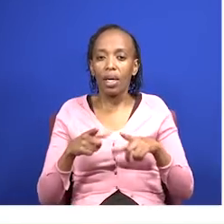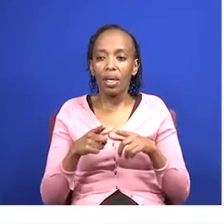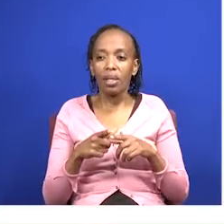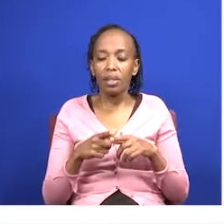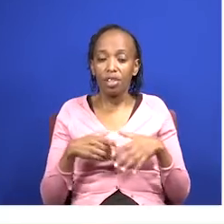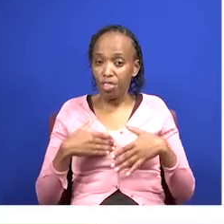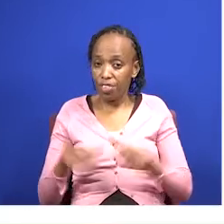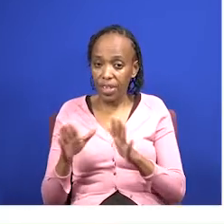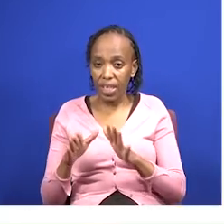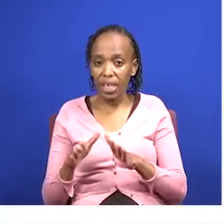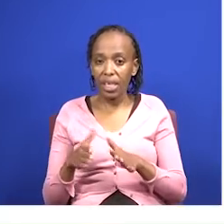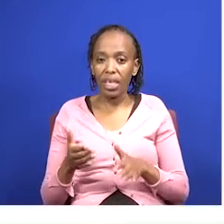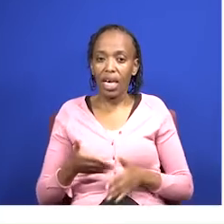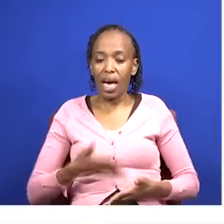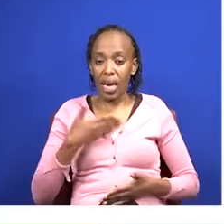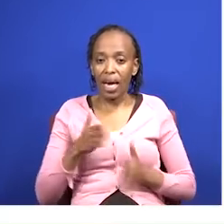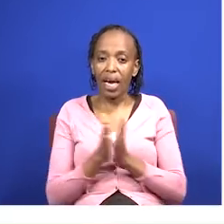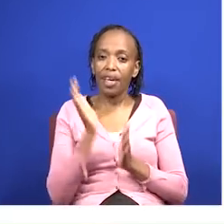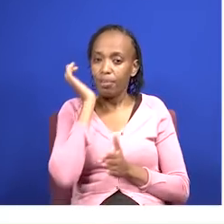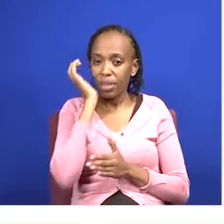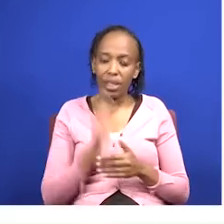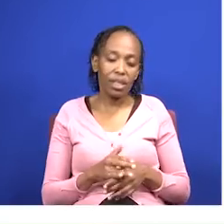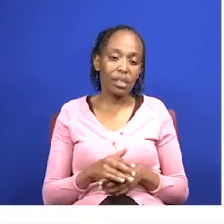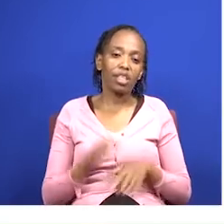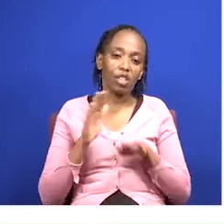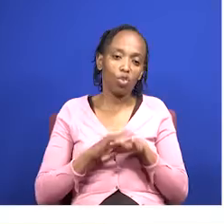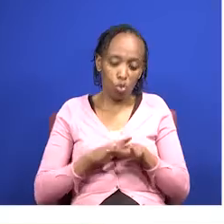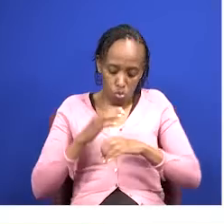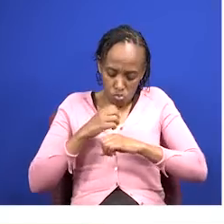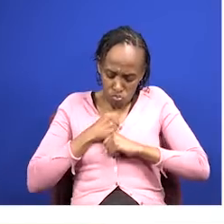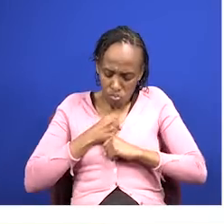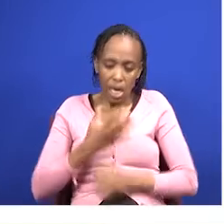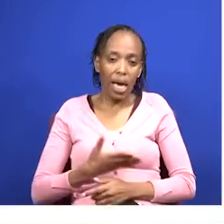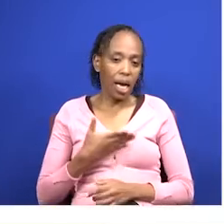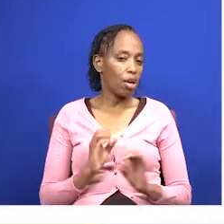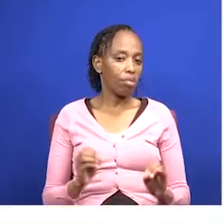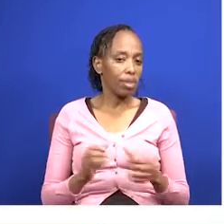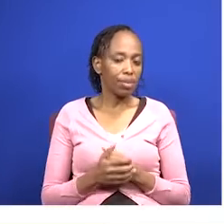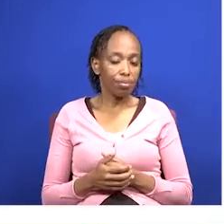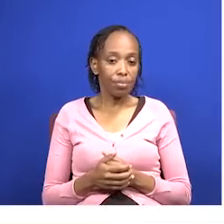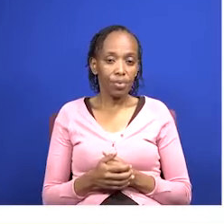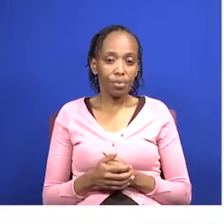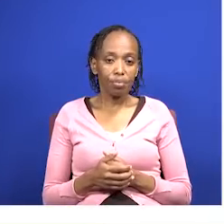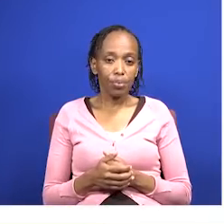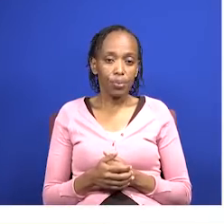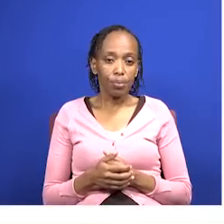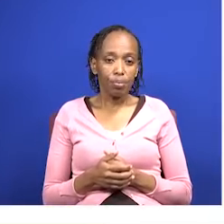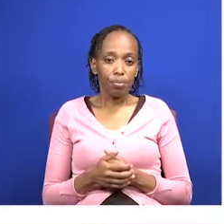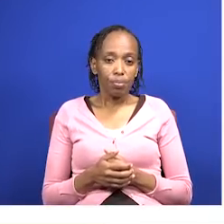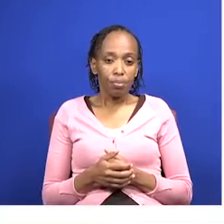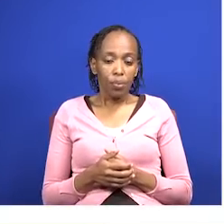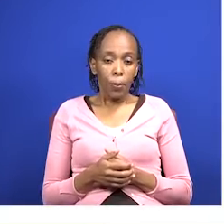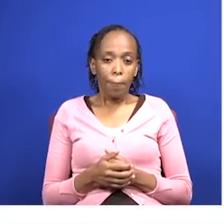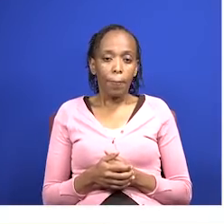Let go bitterness and anger. It's not good to hold grudges or push back